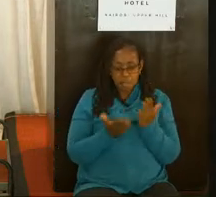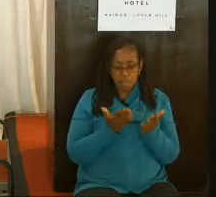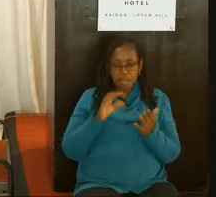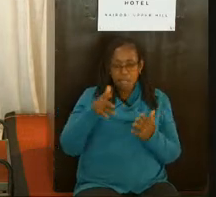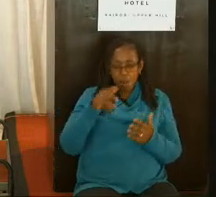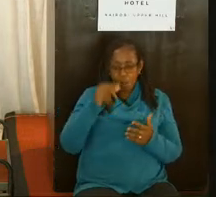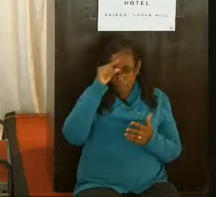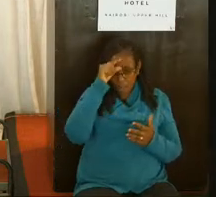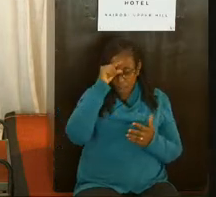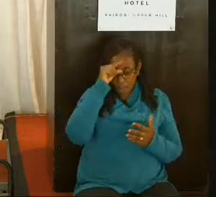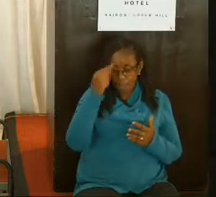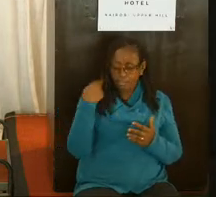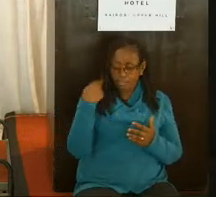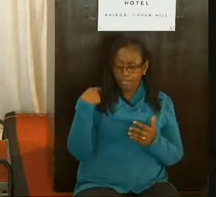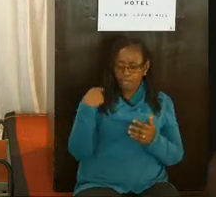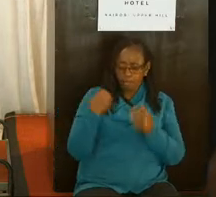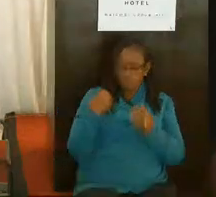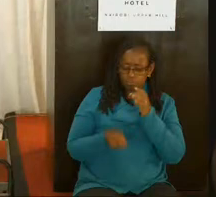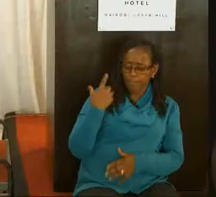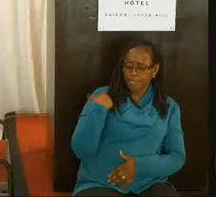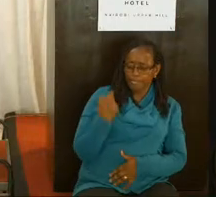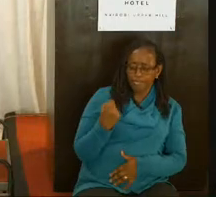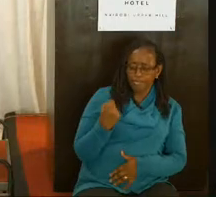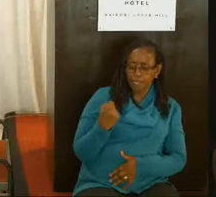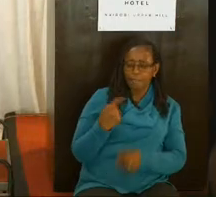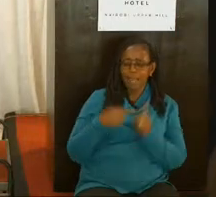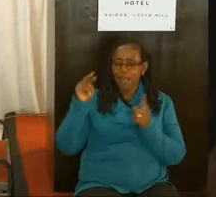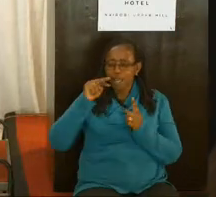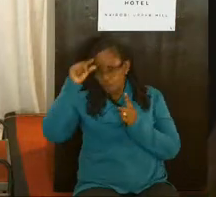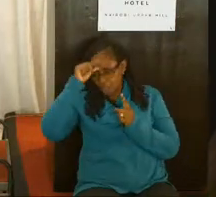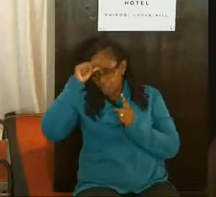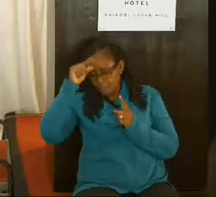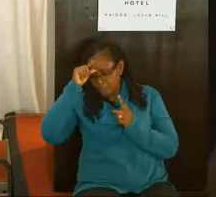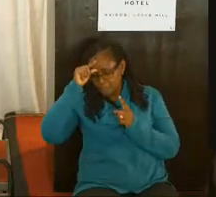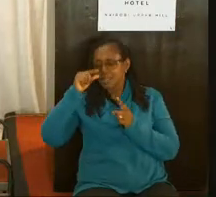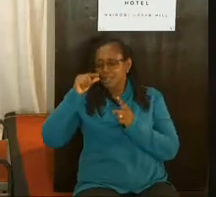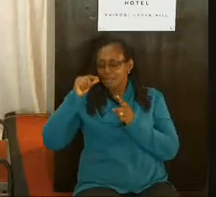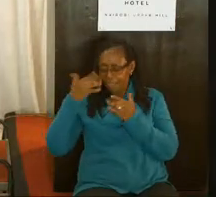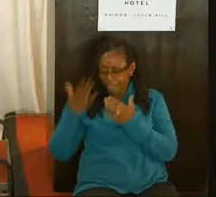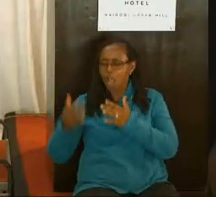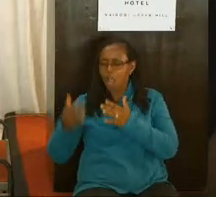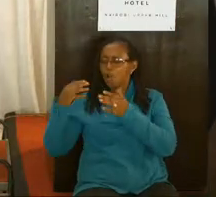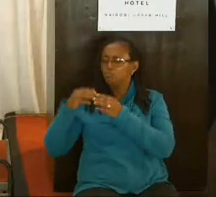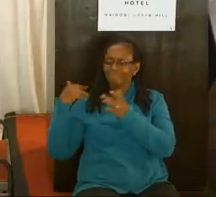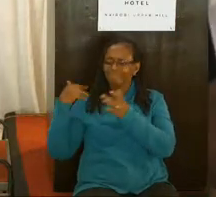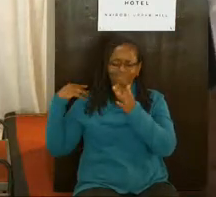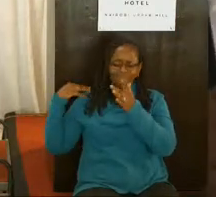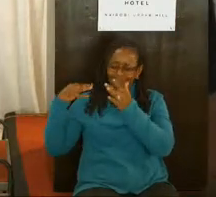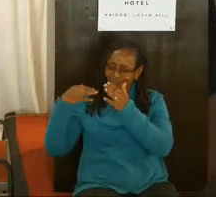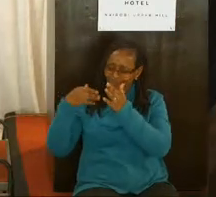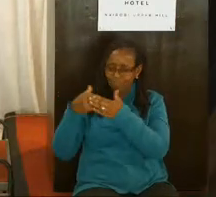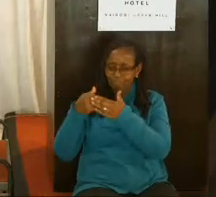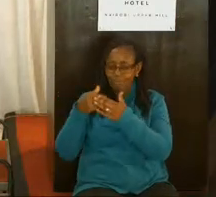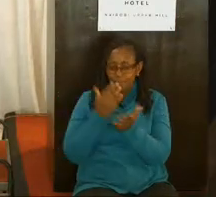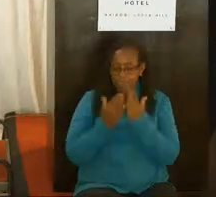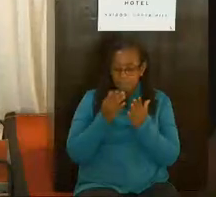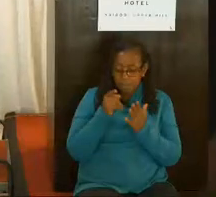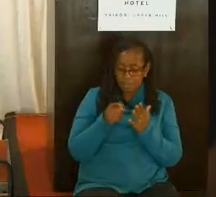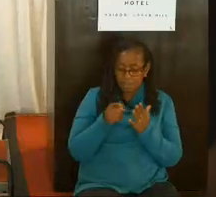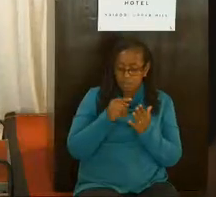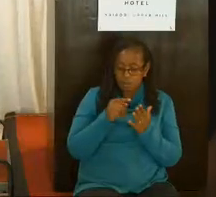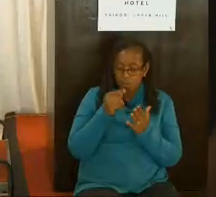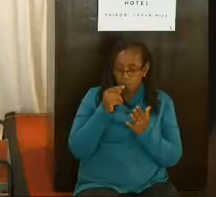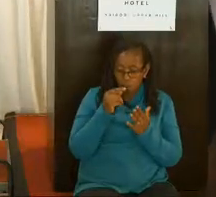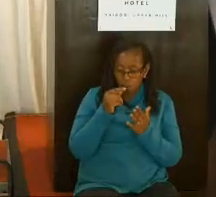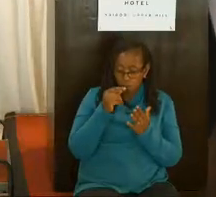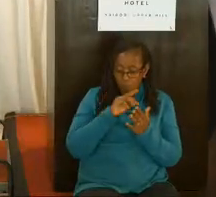governments are recently established and government national government as a longer life and perhaps that is where levels